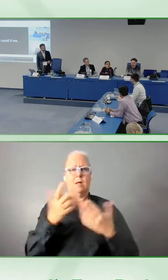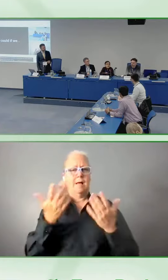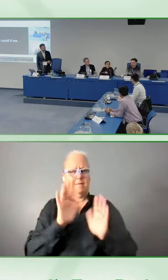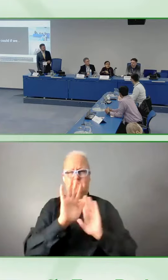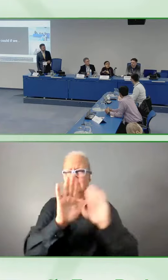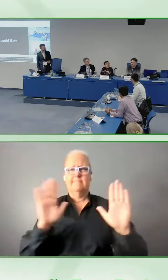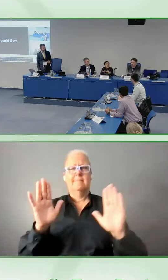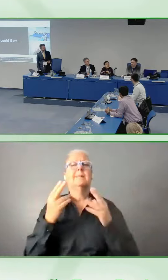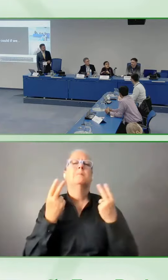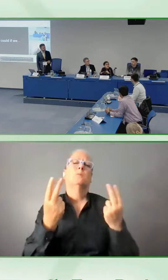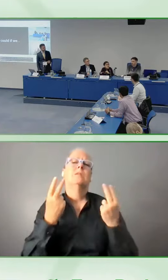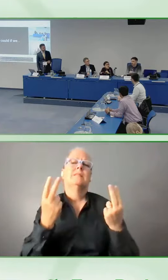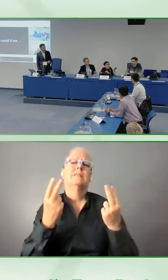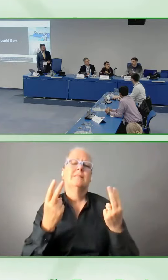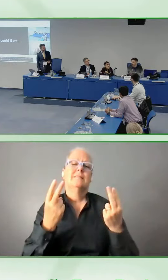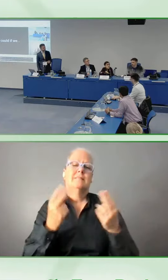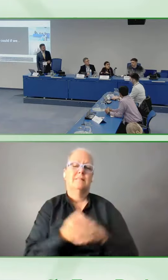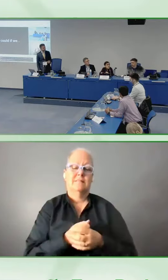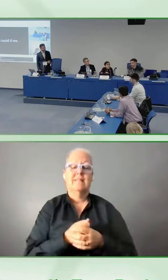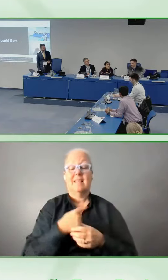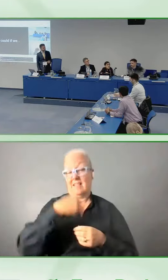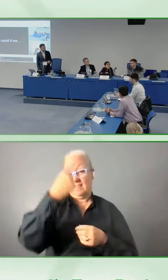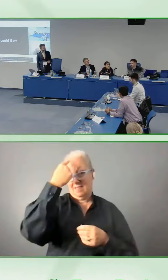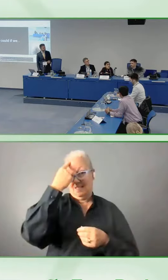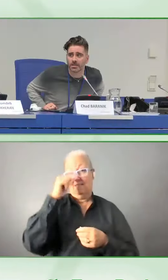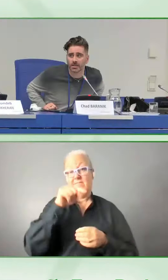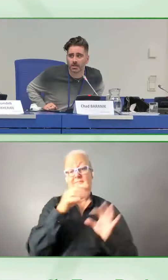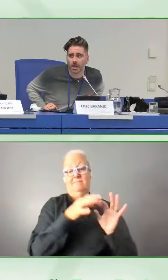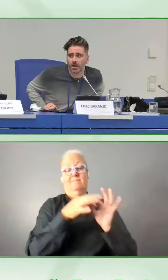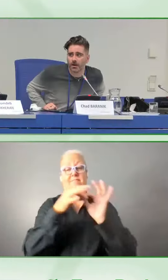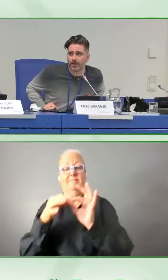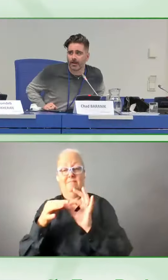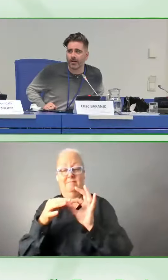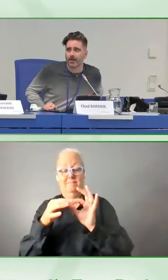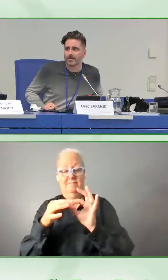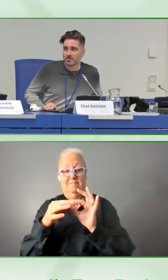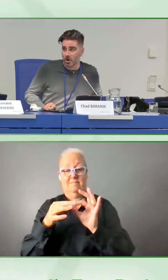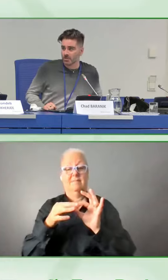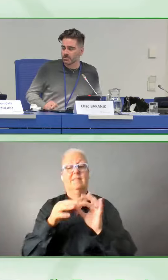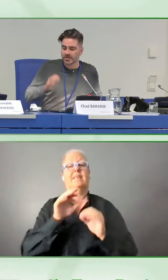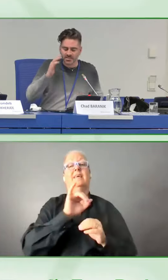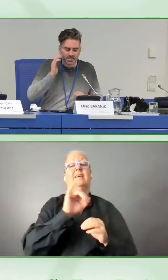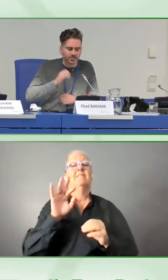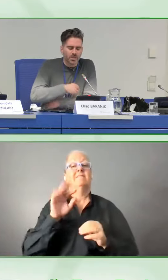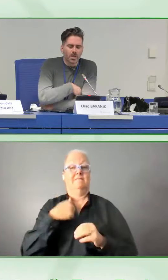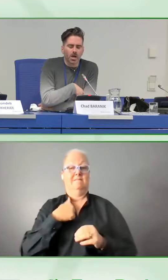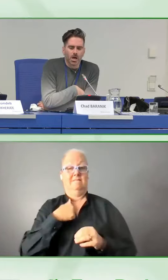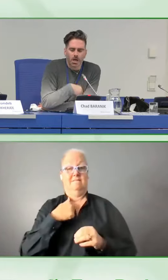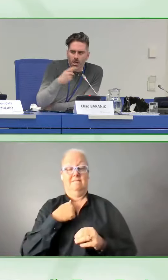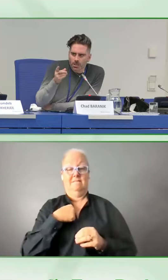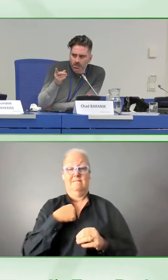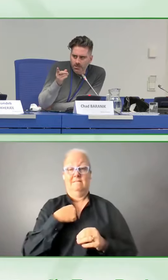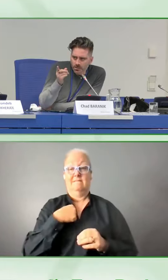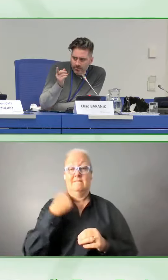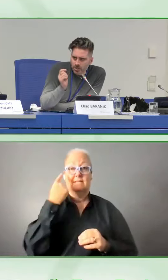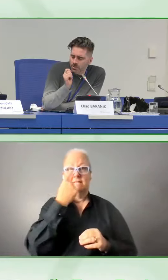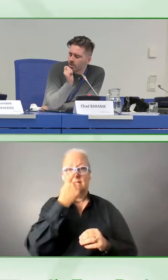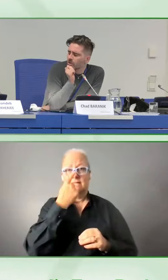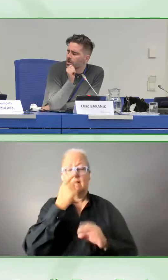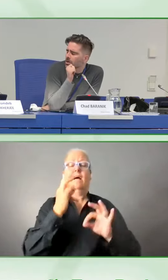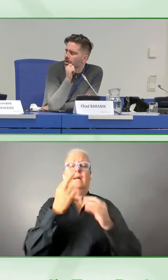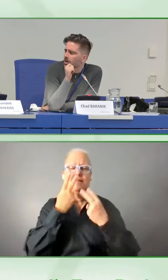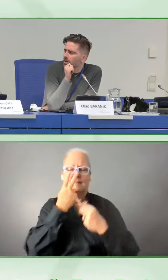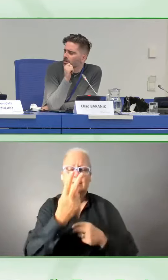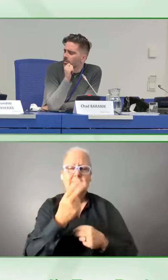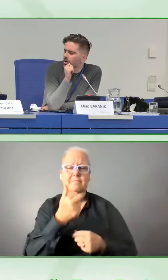this dovetails nicely with if my eyesight is good enough, Jonathan. Awesome, I can see. I can see that far.